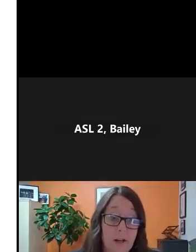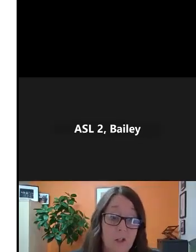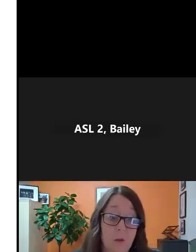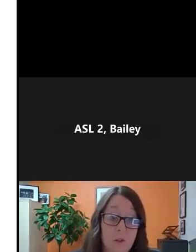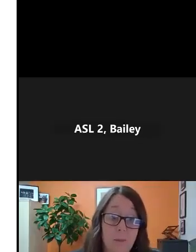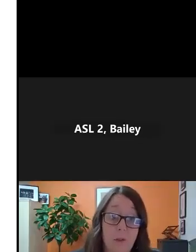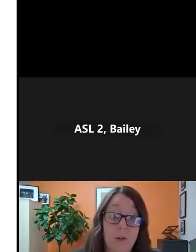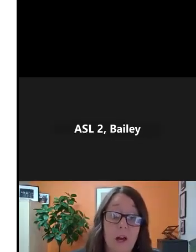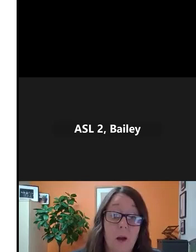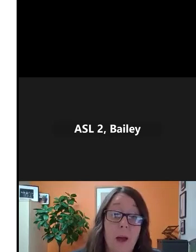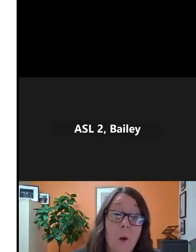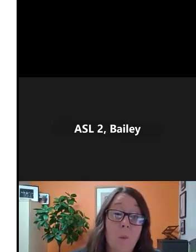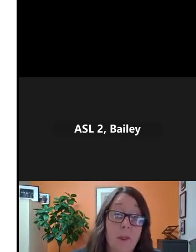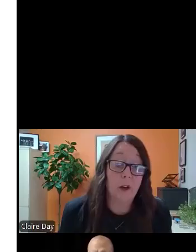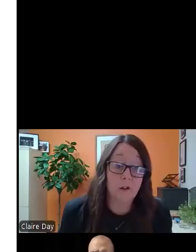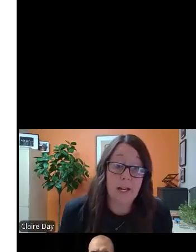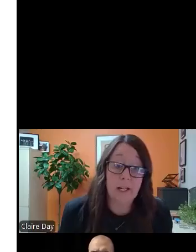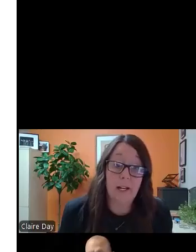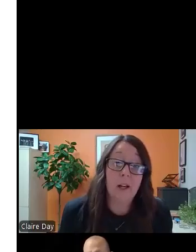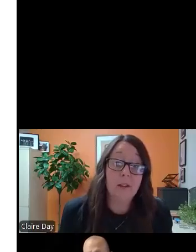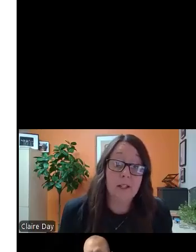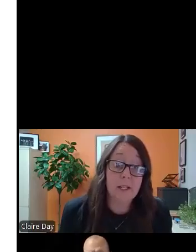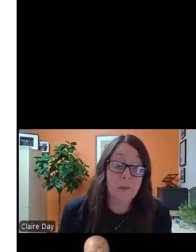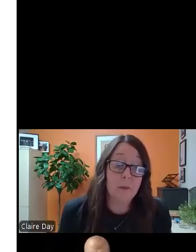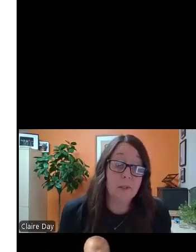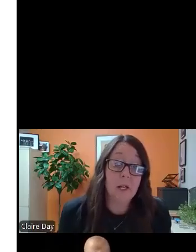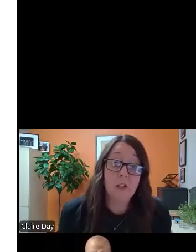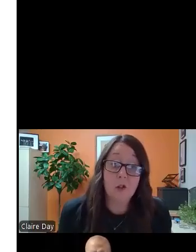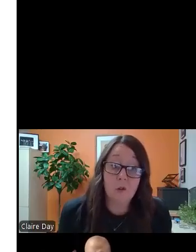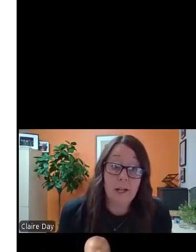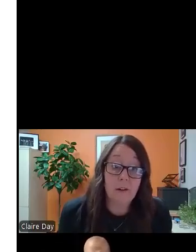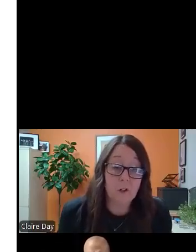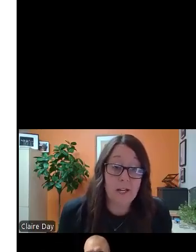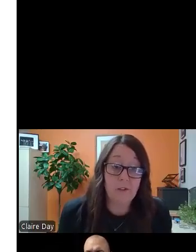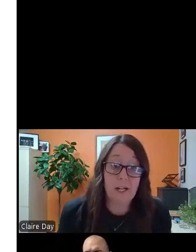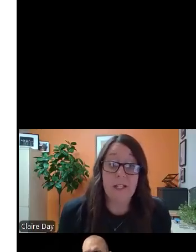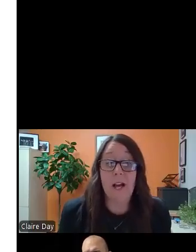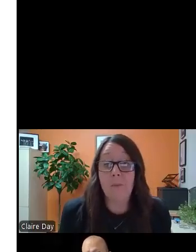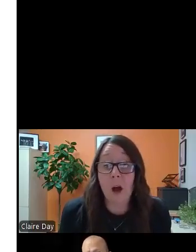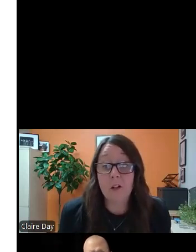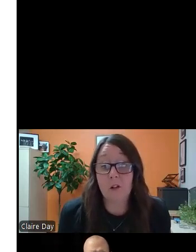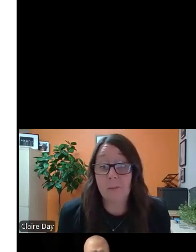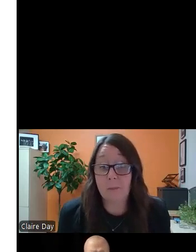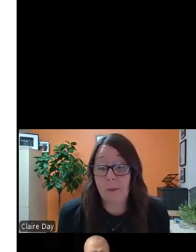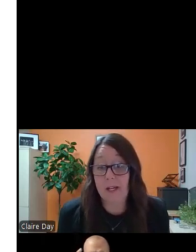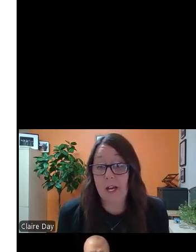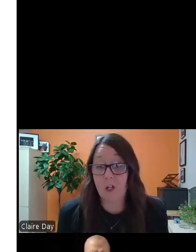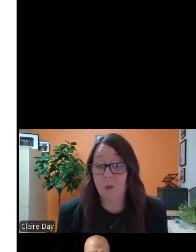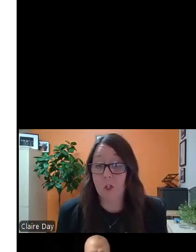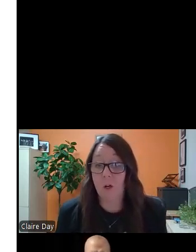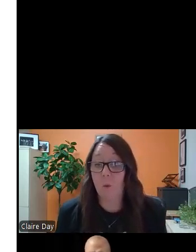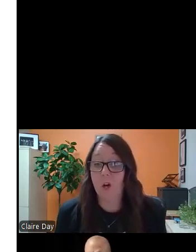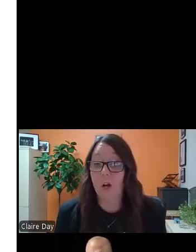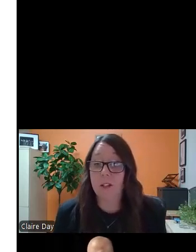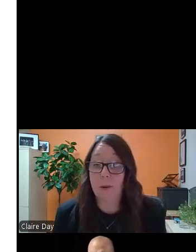way down to some of those help with understanding the symptoms, screening for safety needs, and monitoring medications,